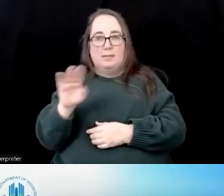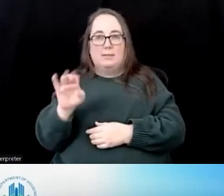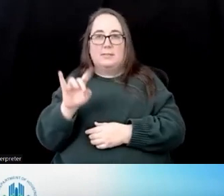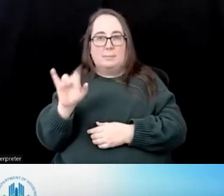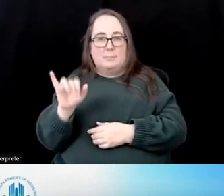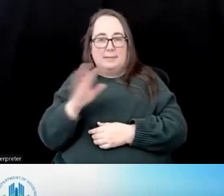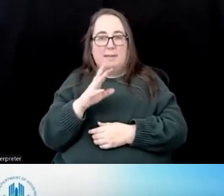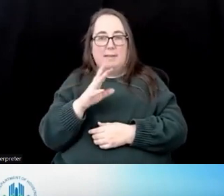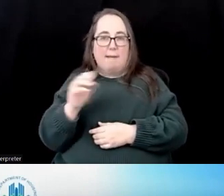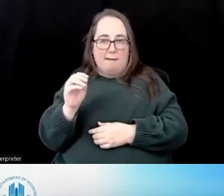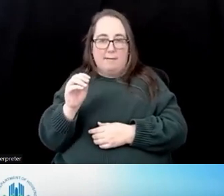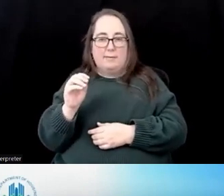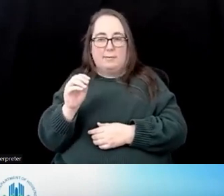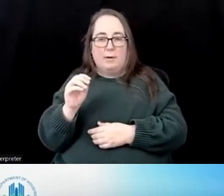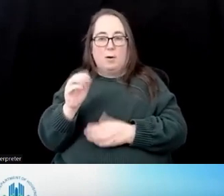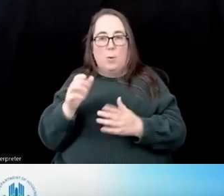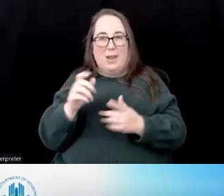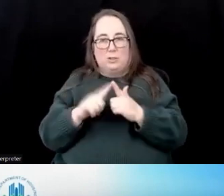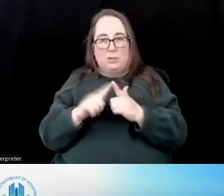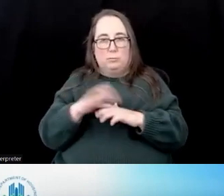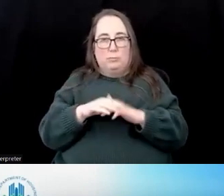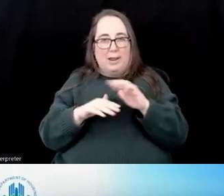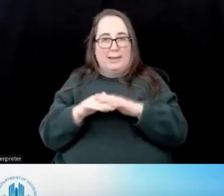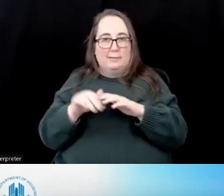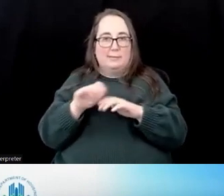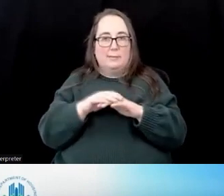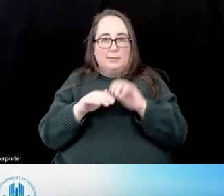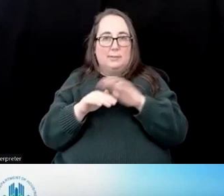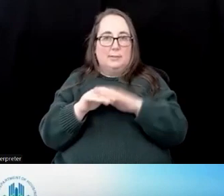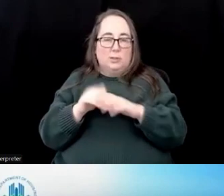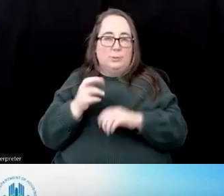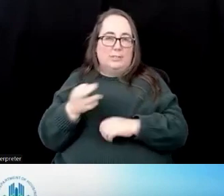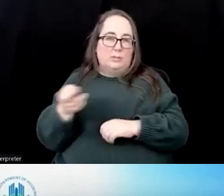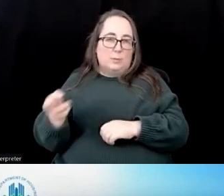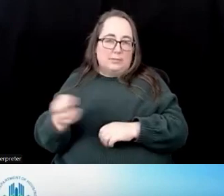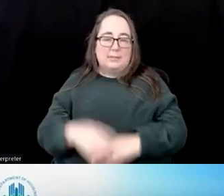and a kind of way to braid those subsidies. So